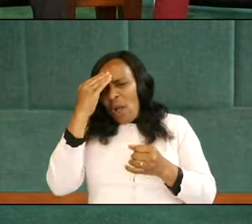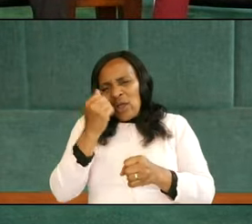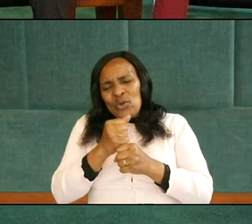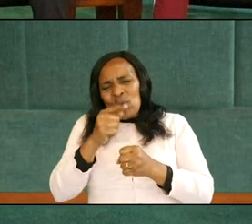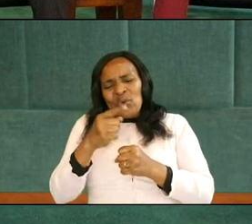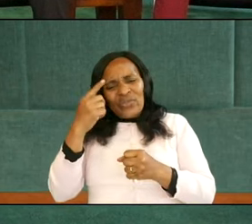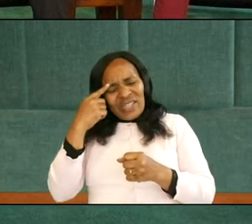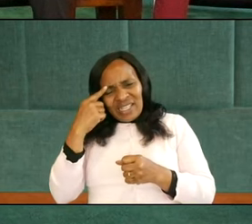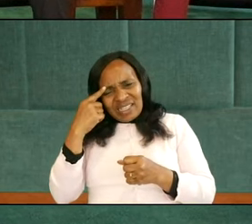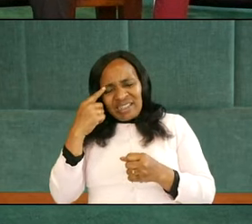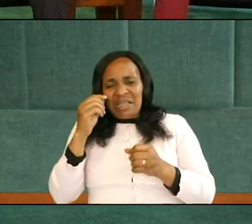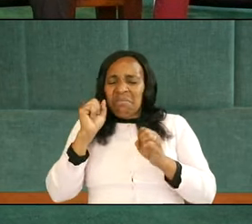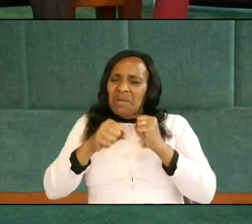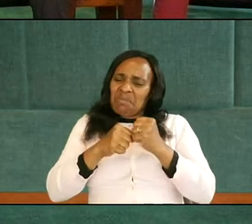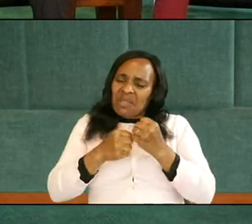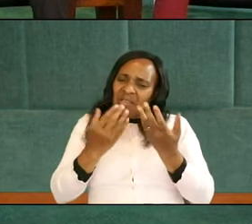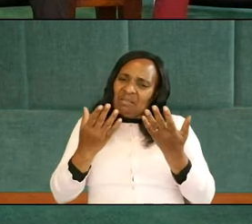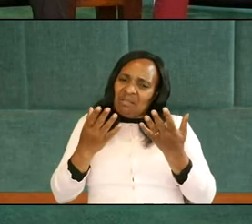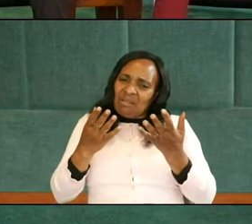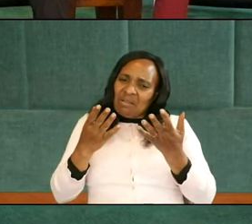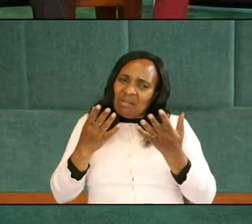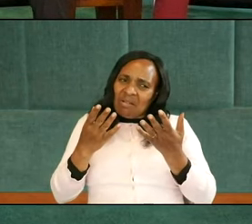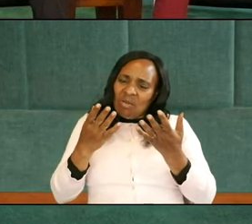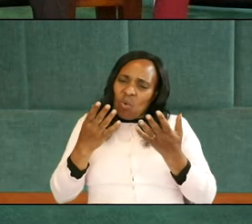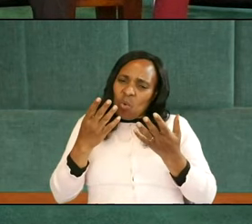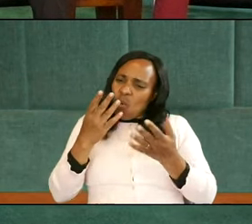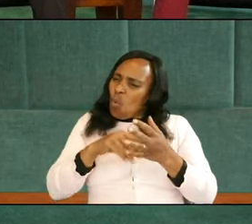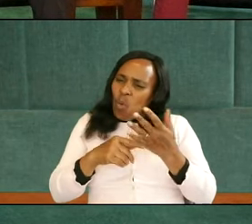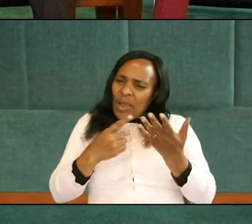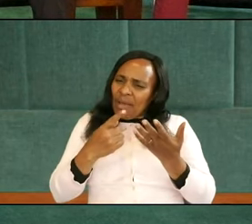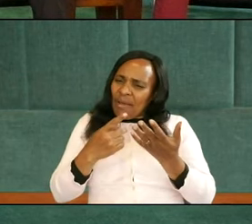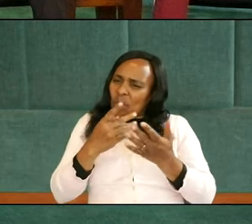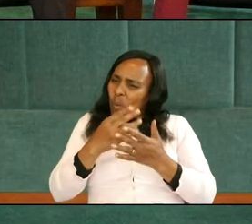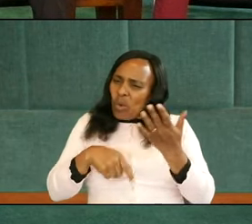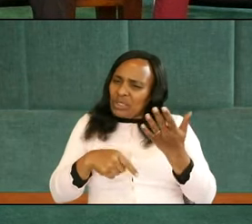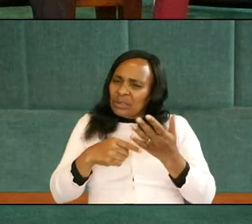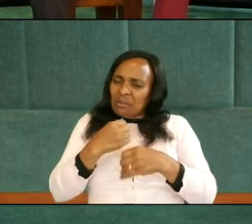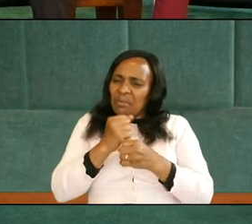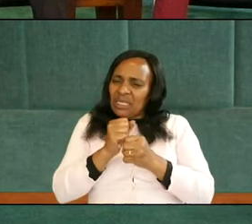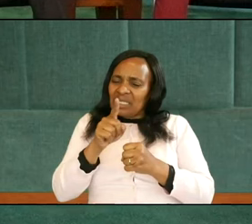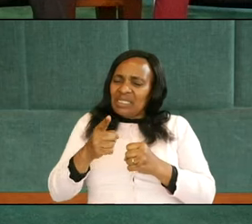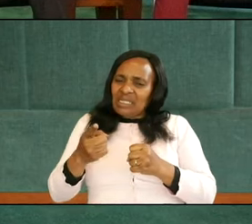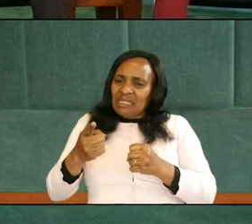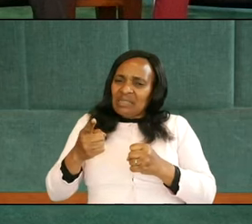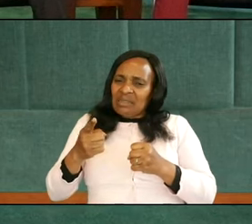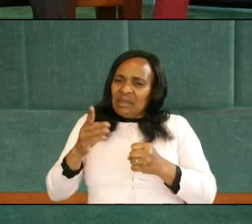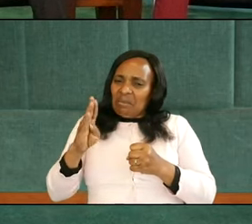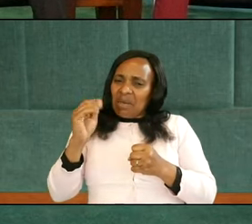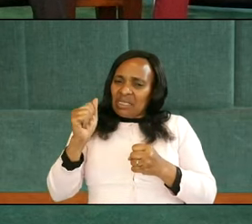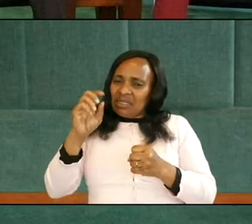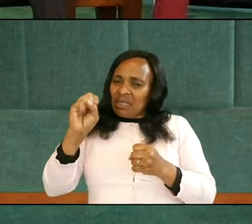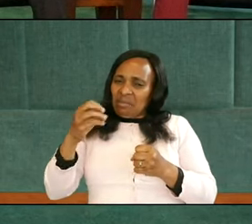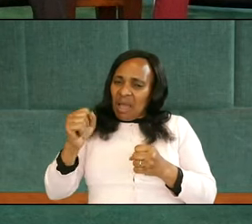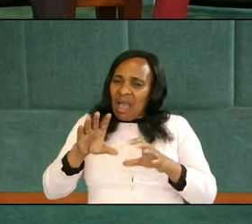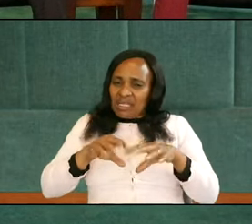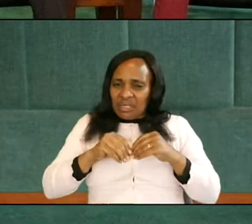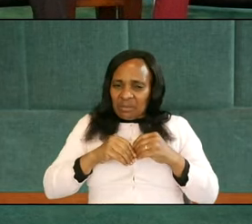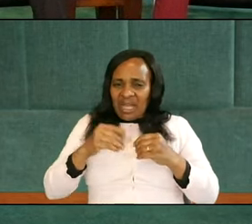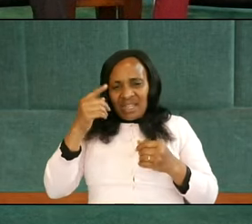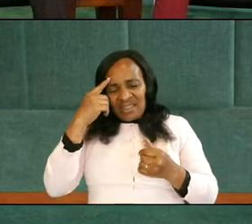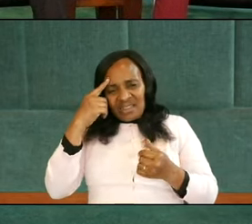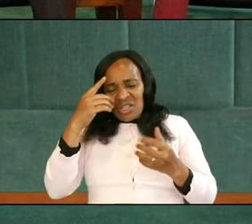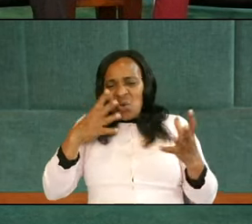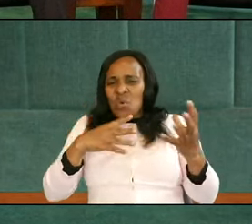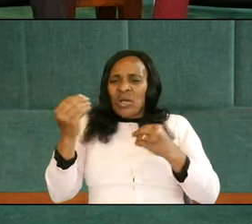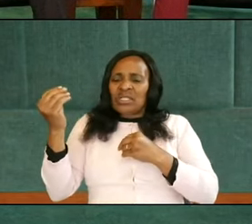accepted? Maybe just your thoughts. Anyone? Debbie, what do you think? I think she just went with the flow.